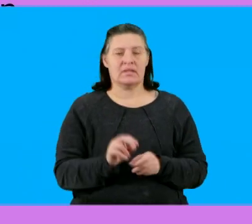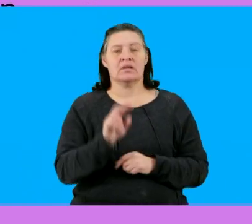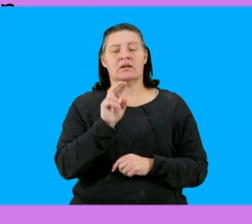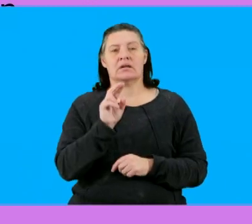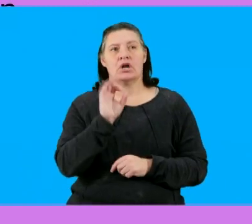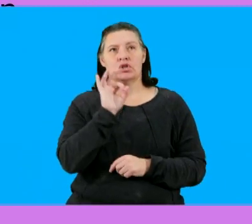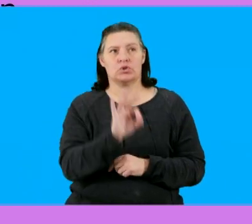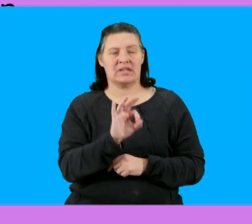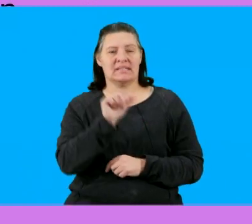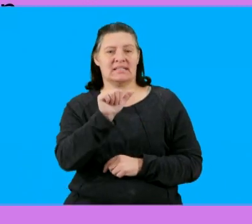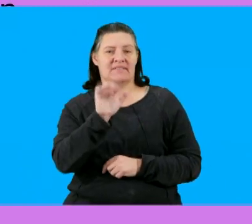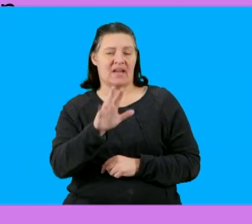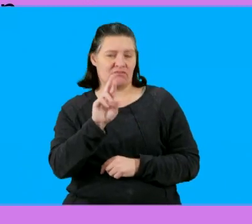So